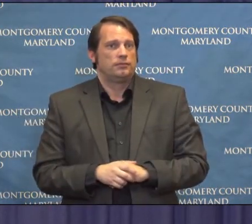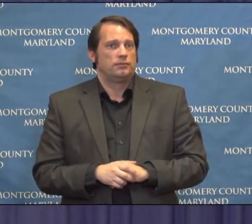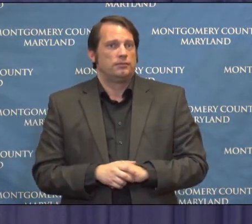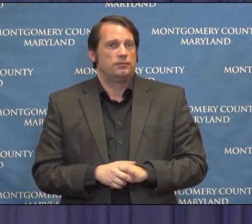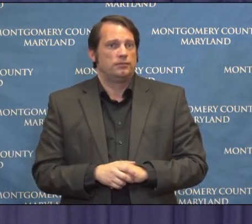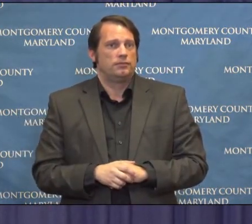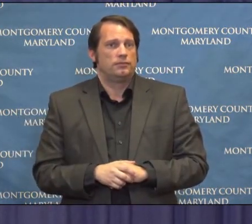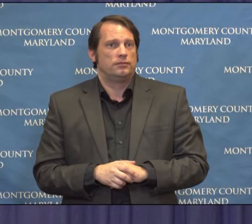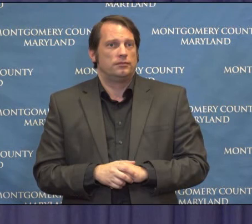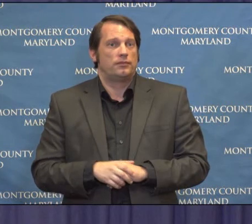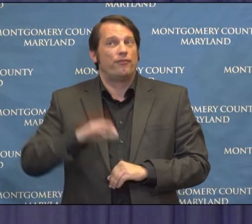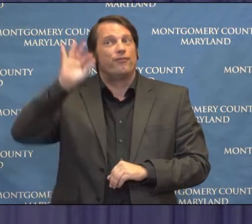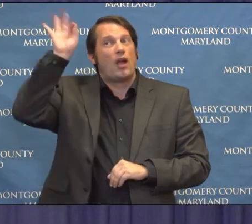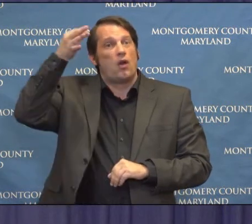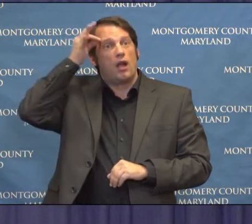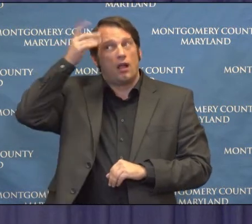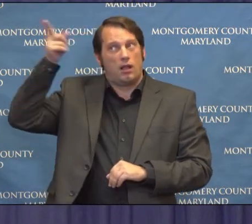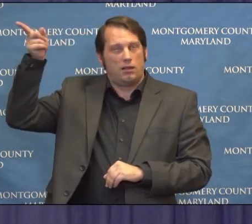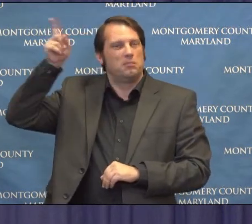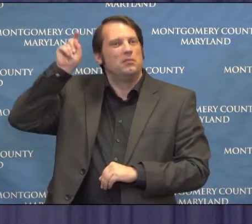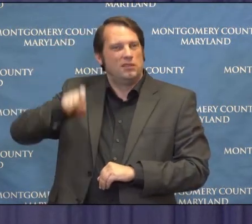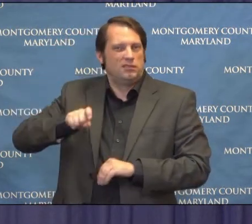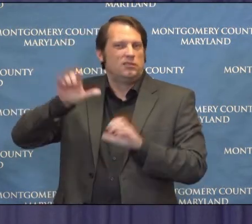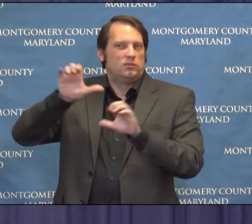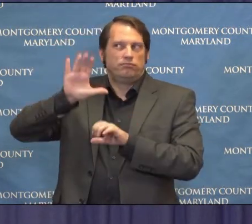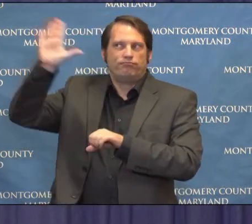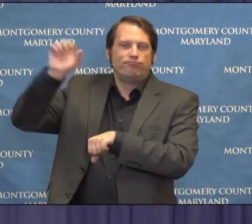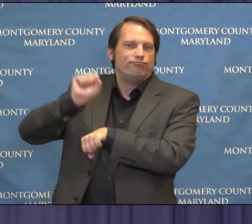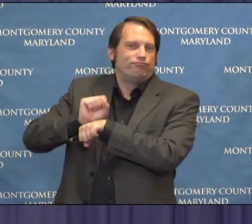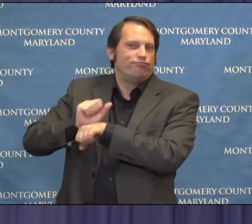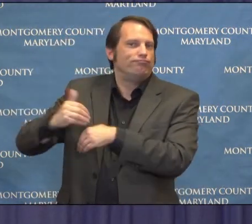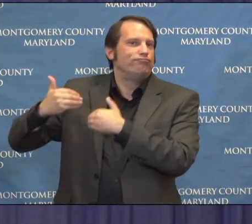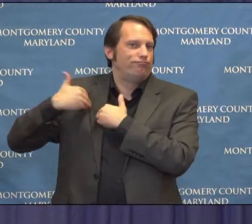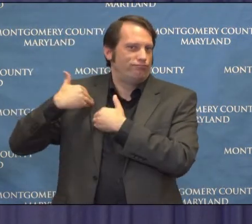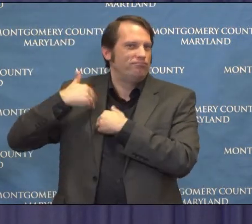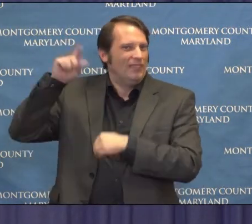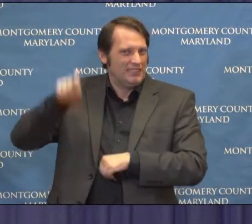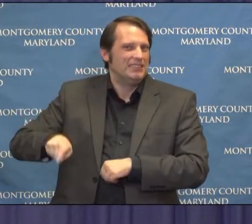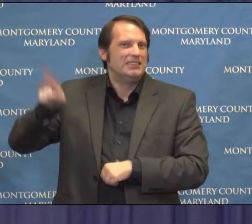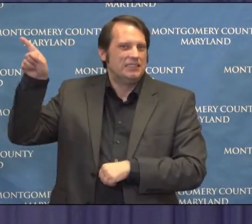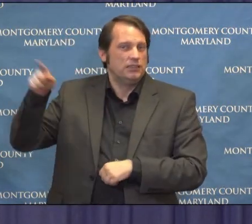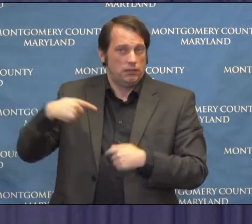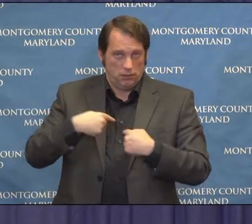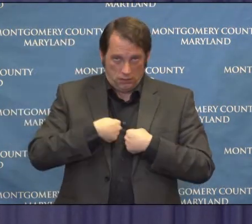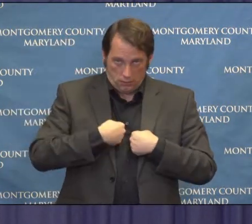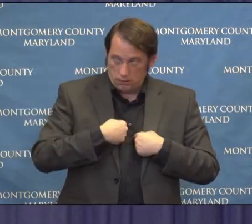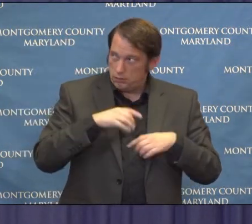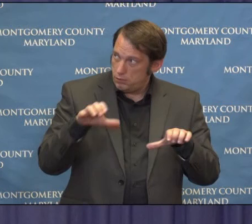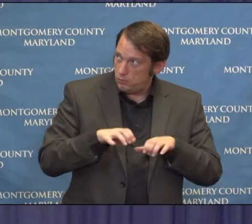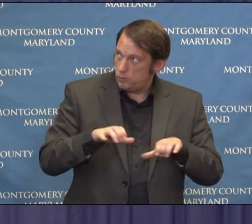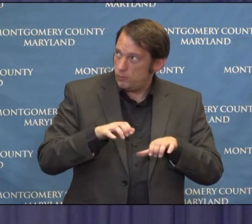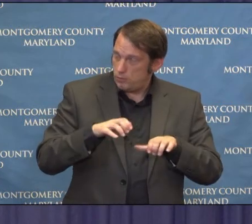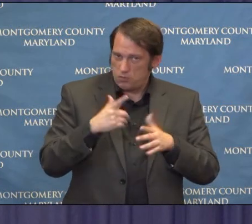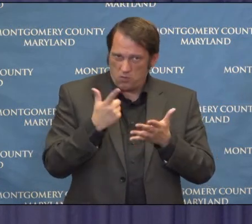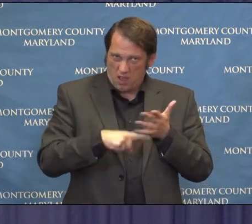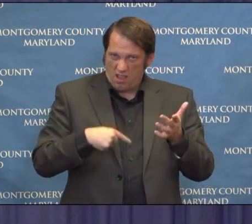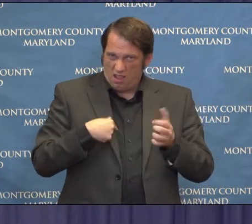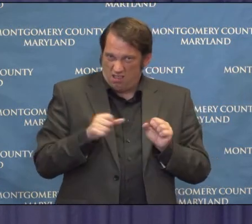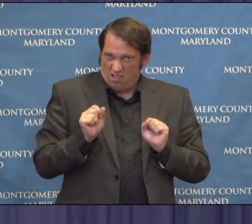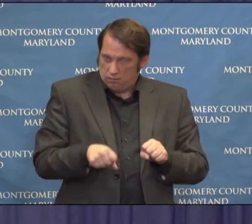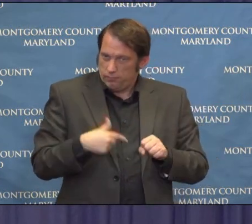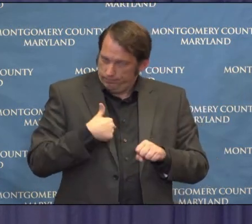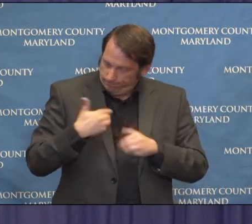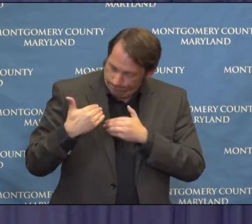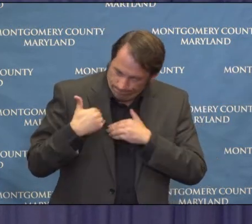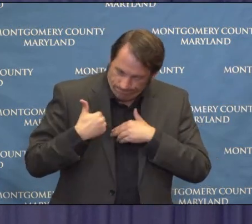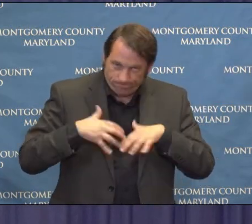do everything we can do. And I want to encourage people to think about what lies ahead of us. We still, you know, everything that we